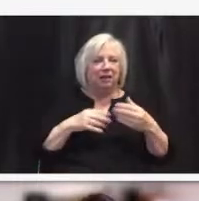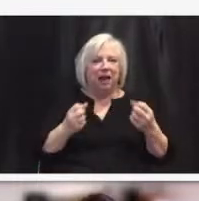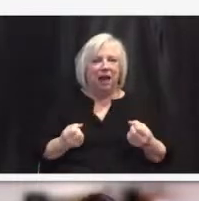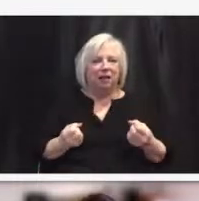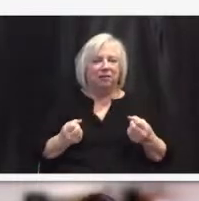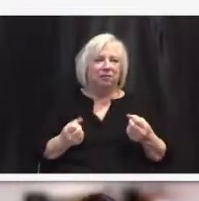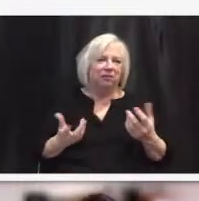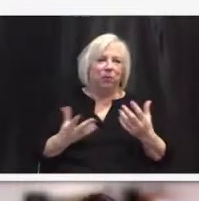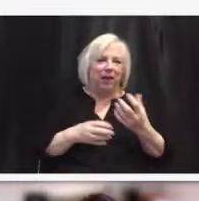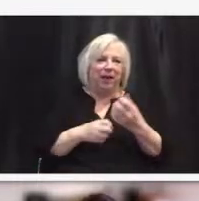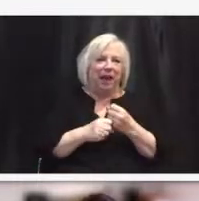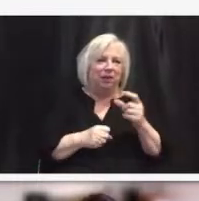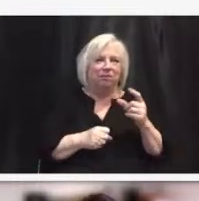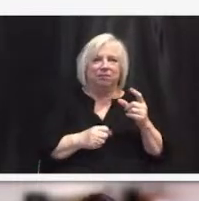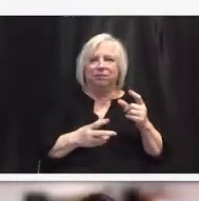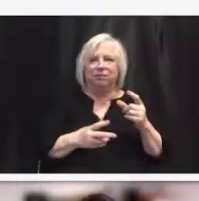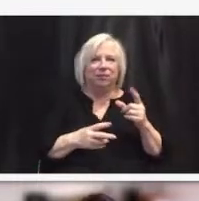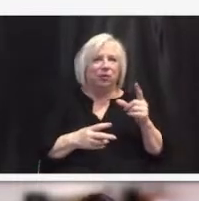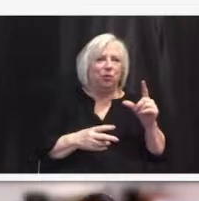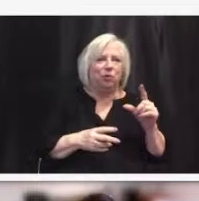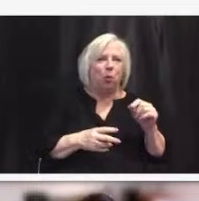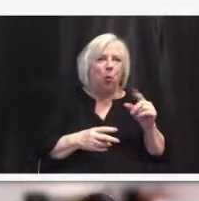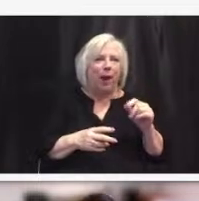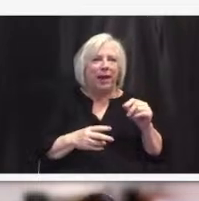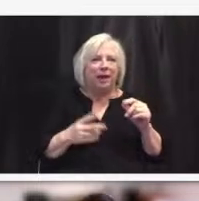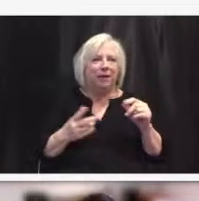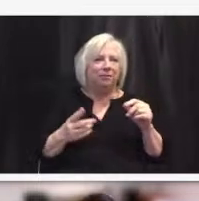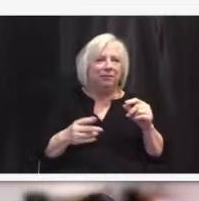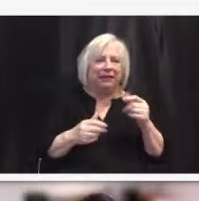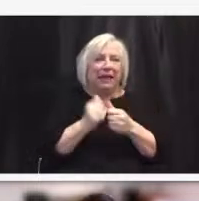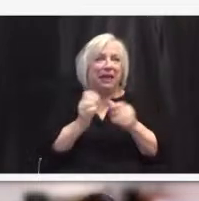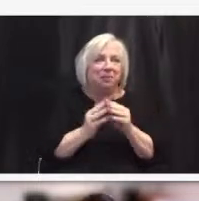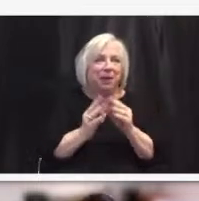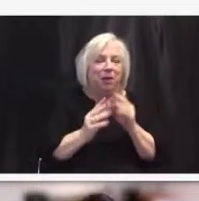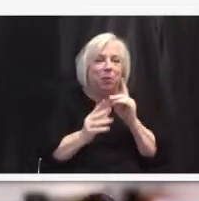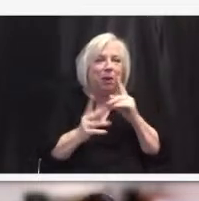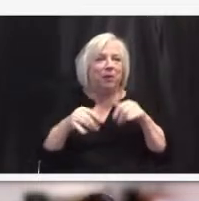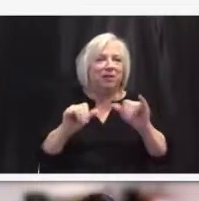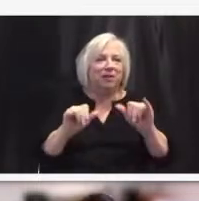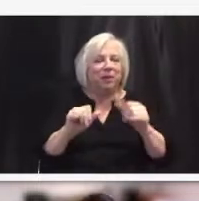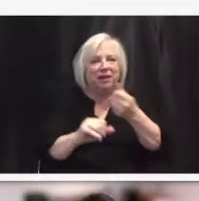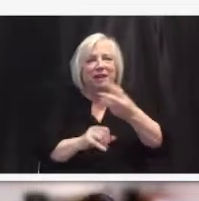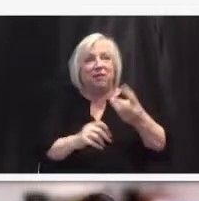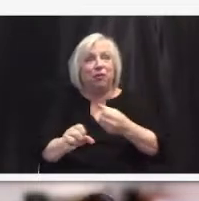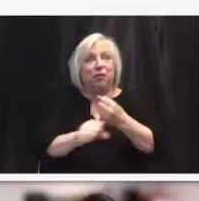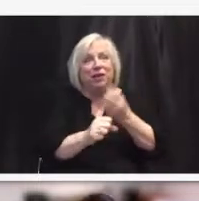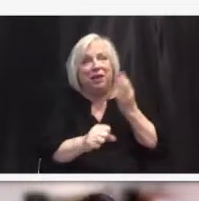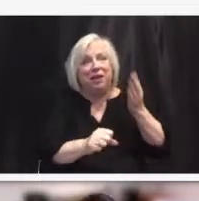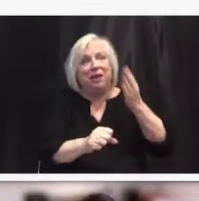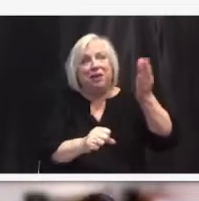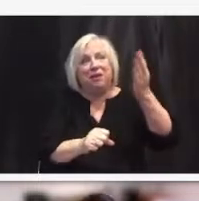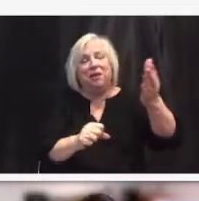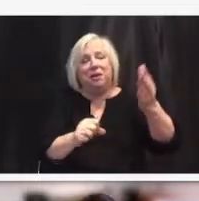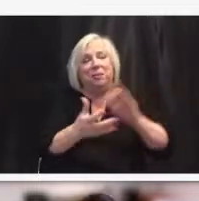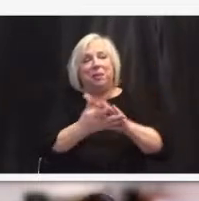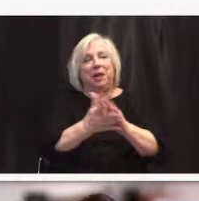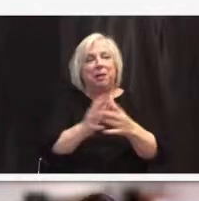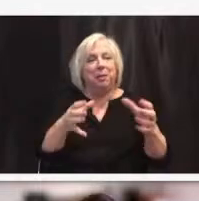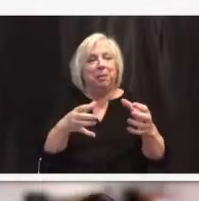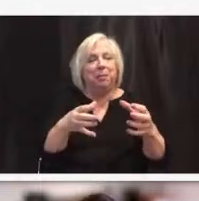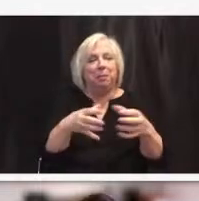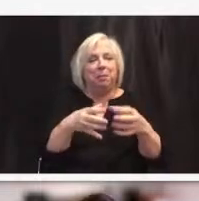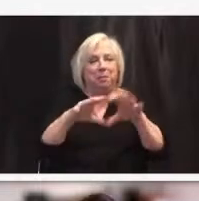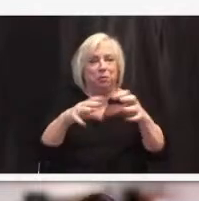20 a meeting? The next couple years, we are a body that just talks about short-term